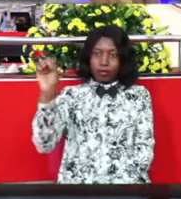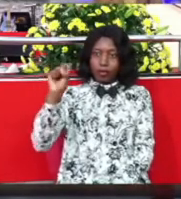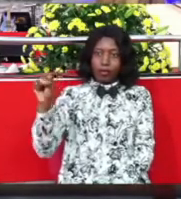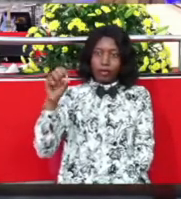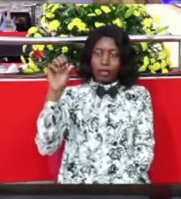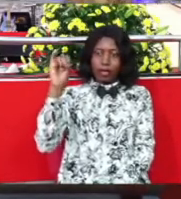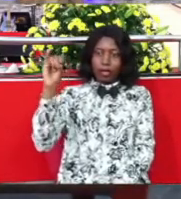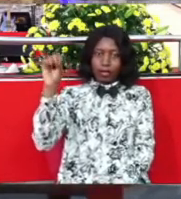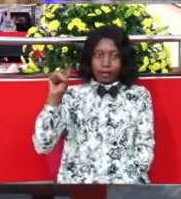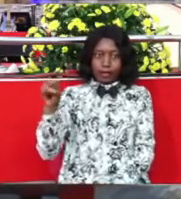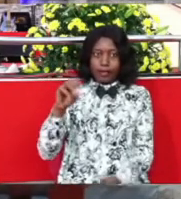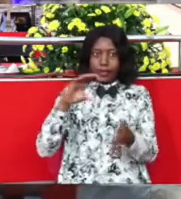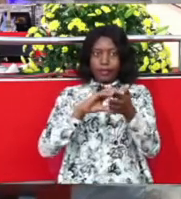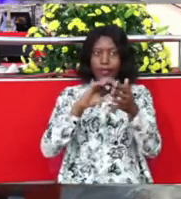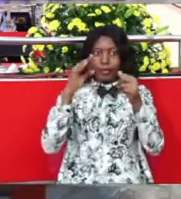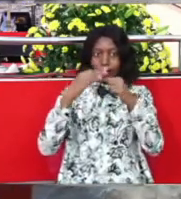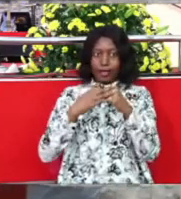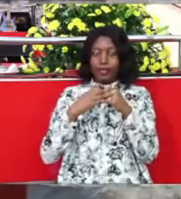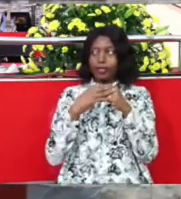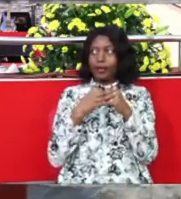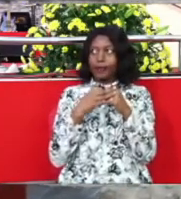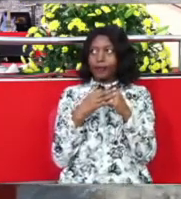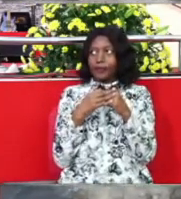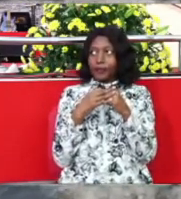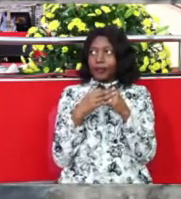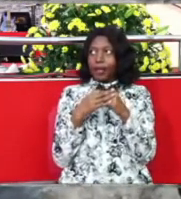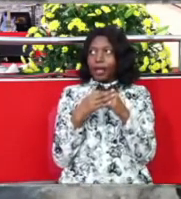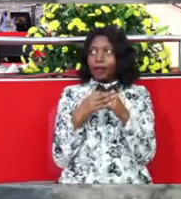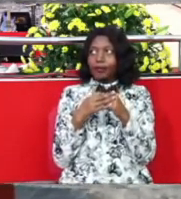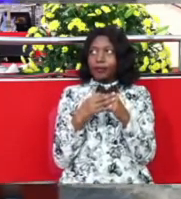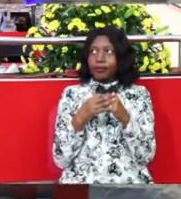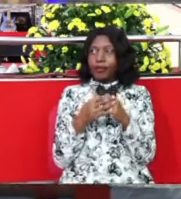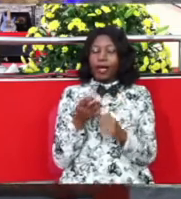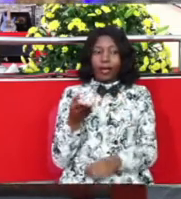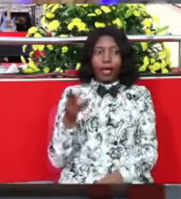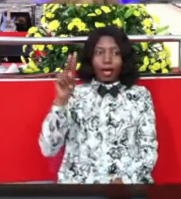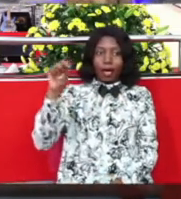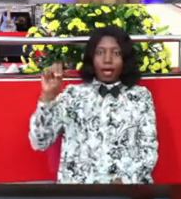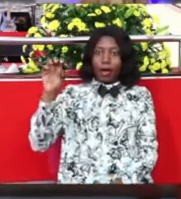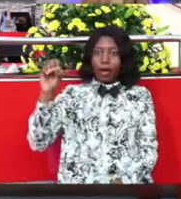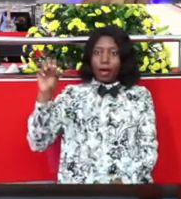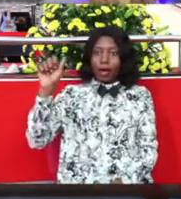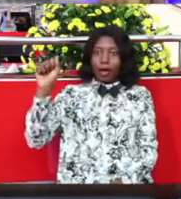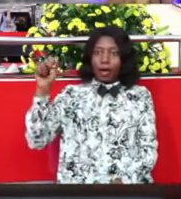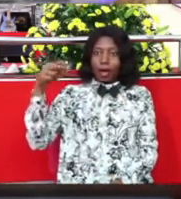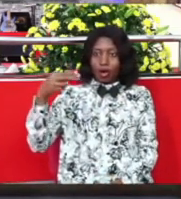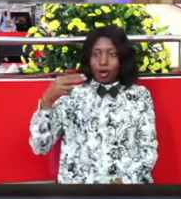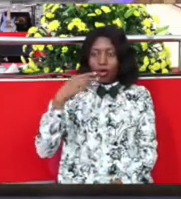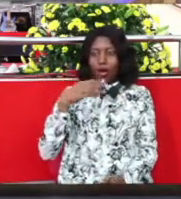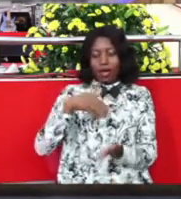8, kupale mlango wa 8 mwanzo, where Noah had already sent a message, hey